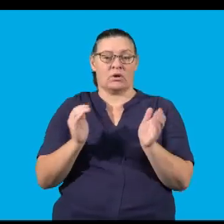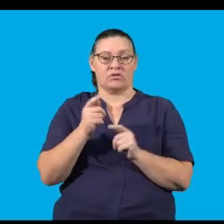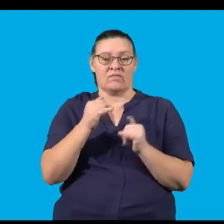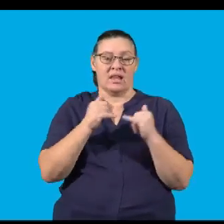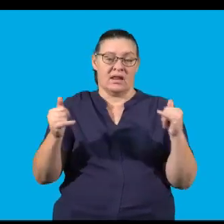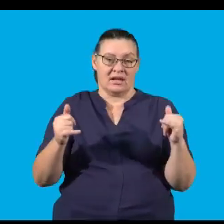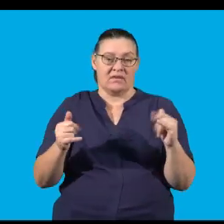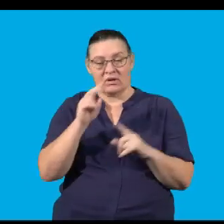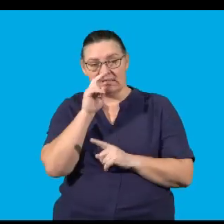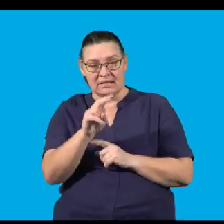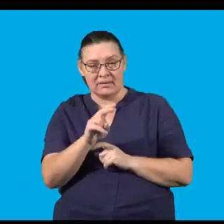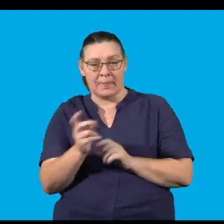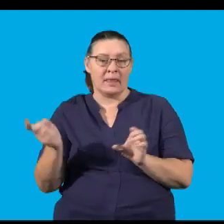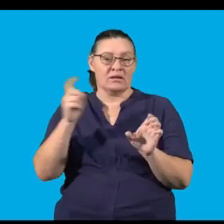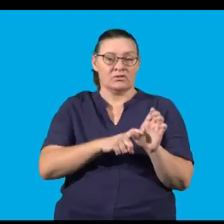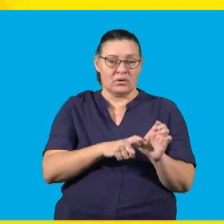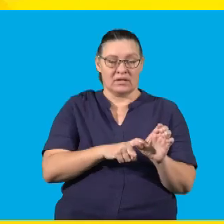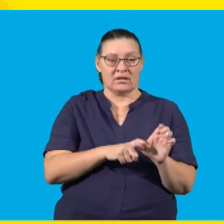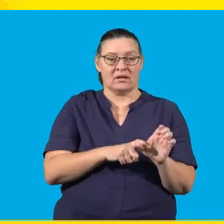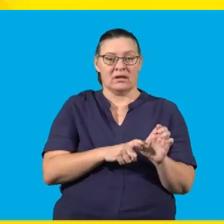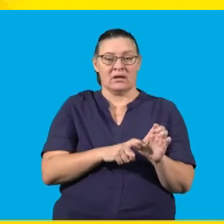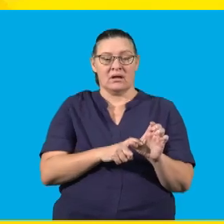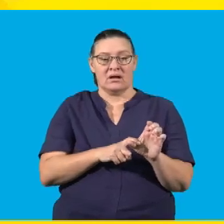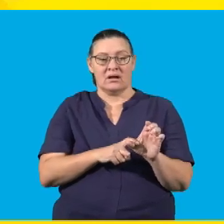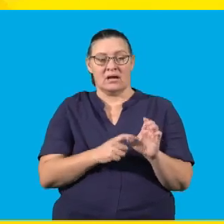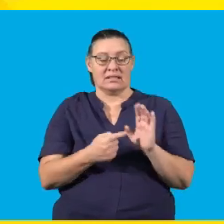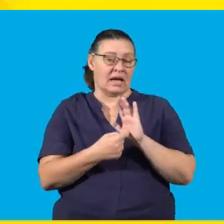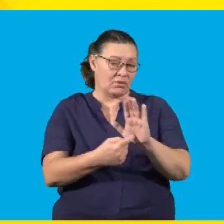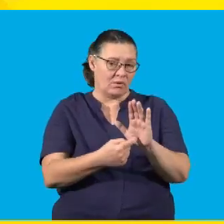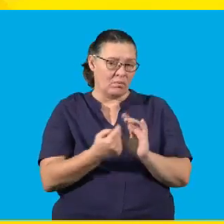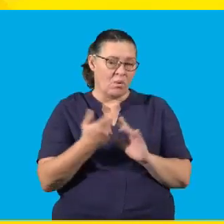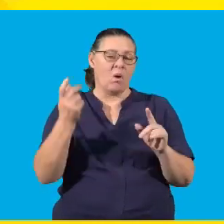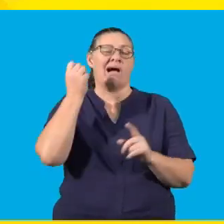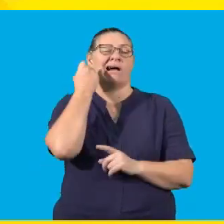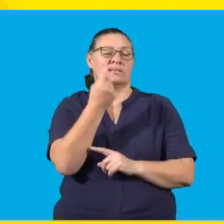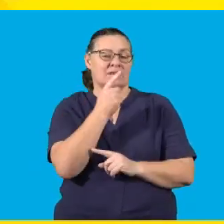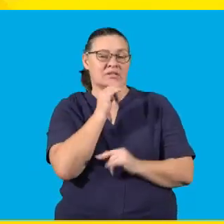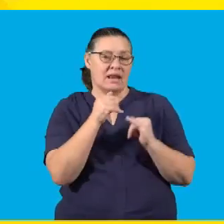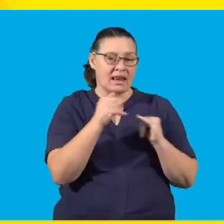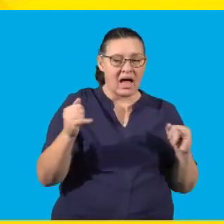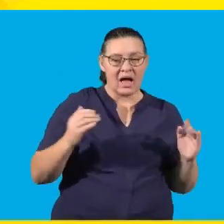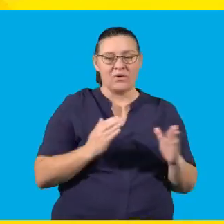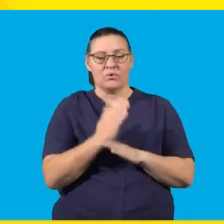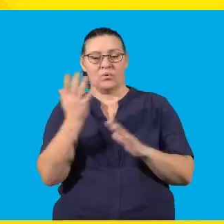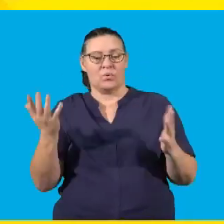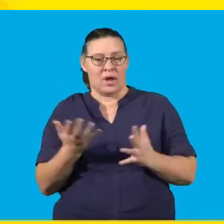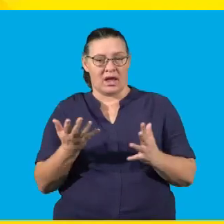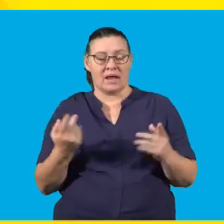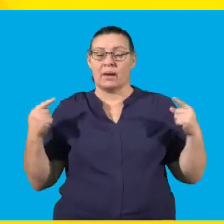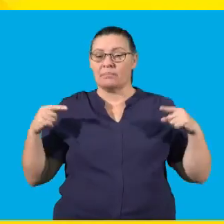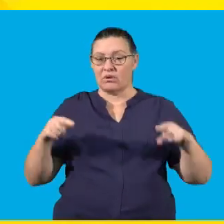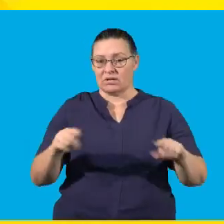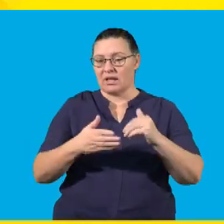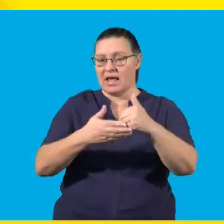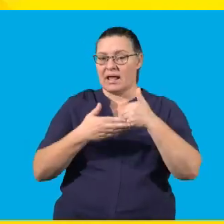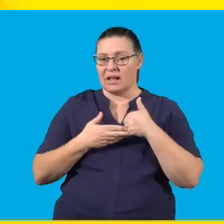that line. As you can see by drawing a diagram, it makes a lot more sense now. We can see where this line is passing through, and the fact that it's parallel